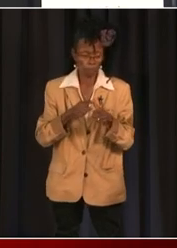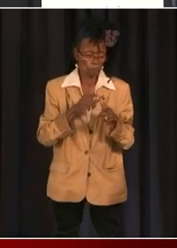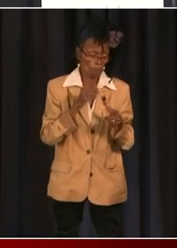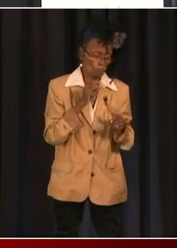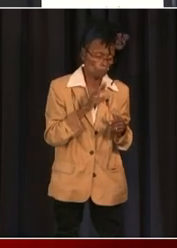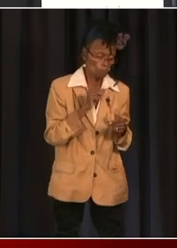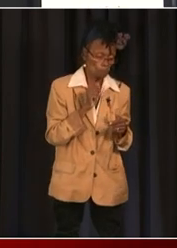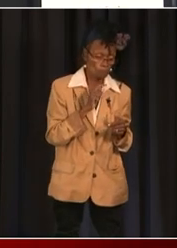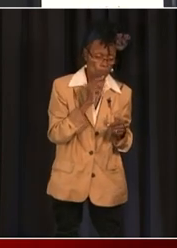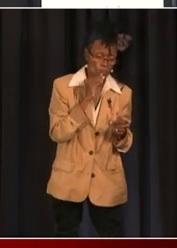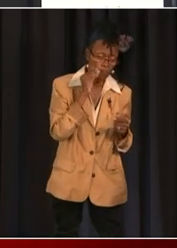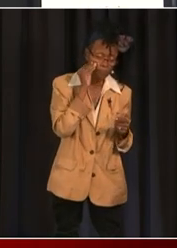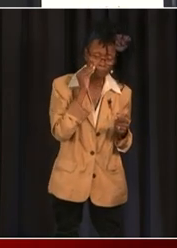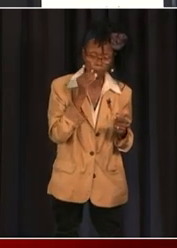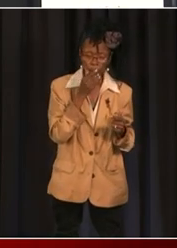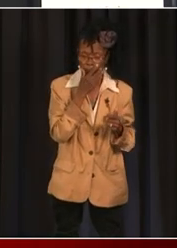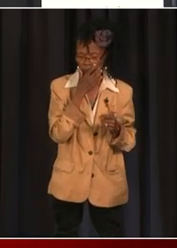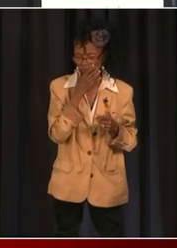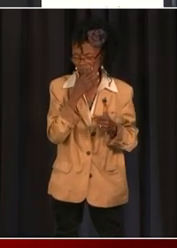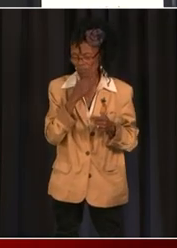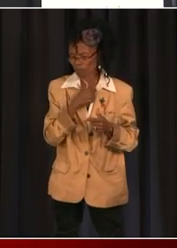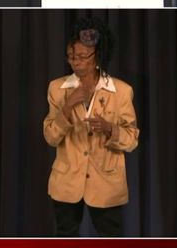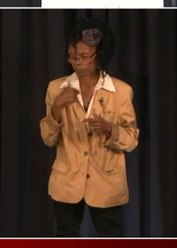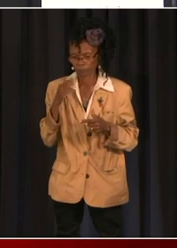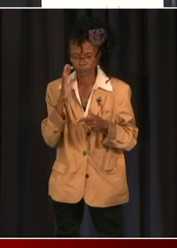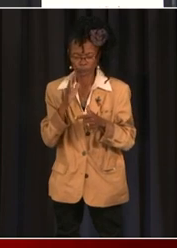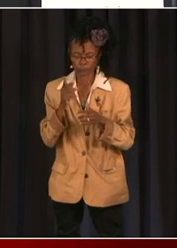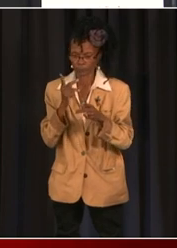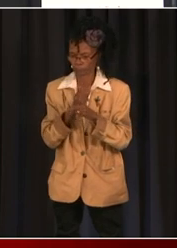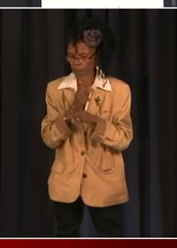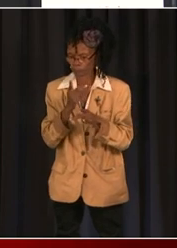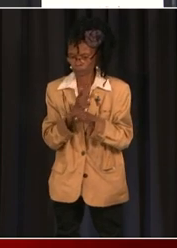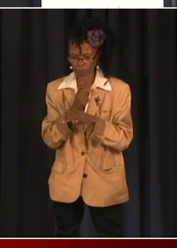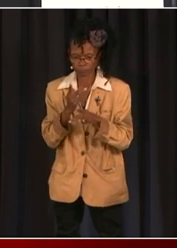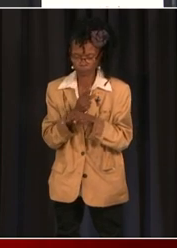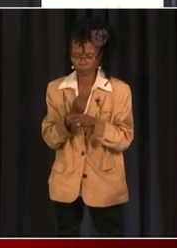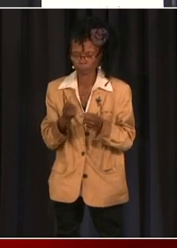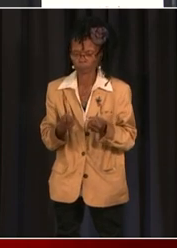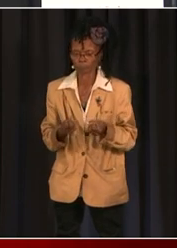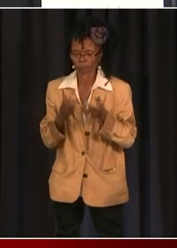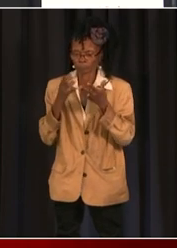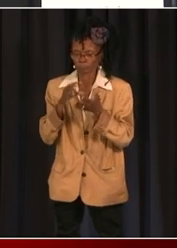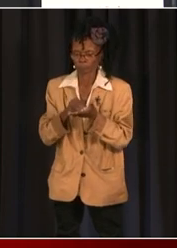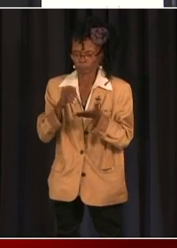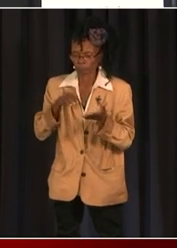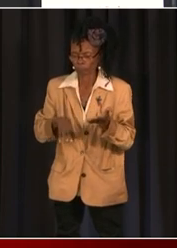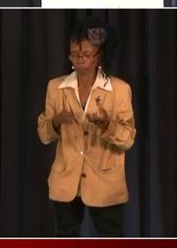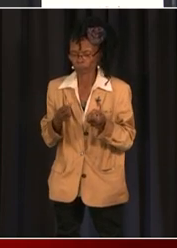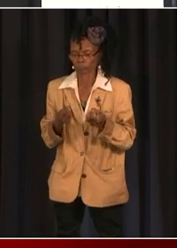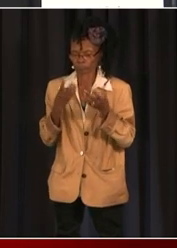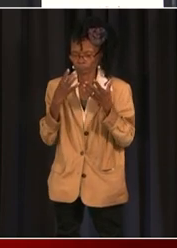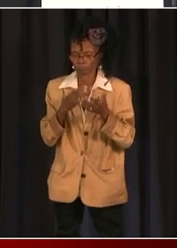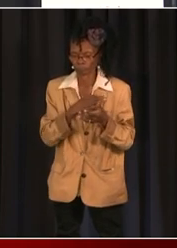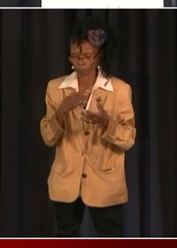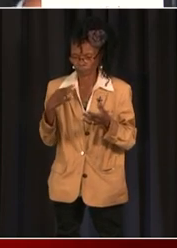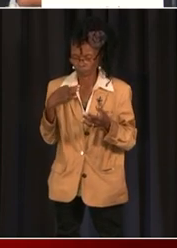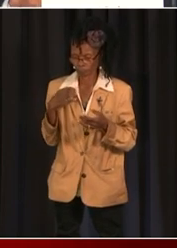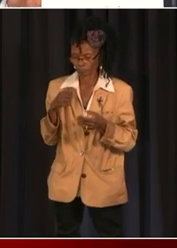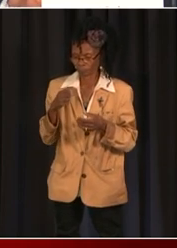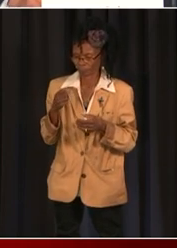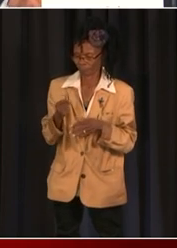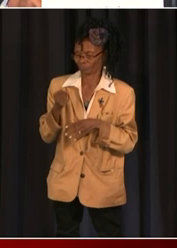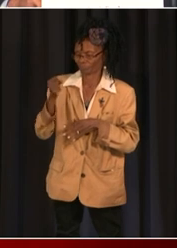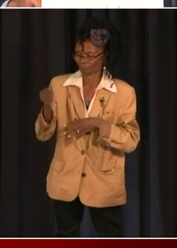magnitude in which that will be applied will be determined based on the scope of the number of students or staff members needing to